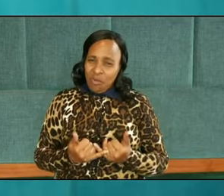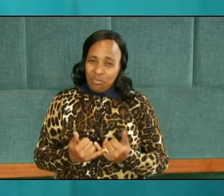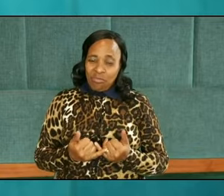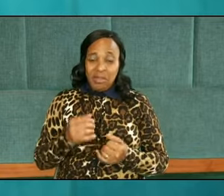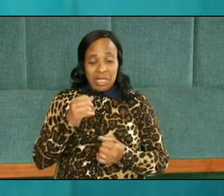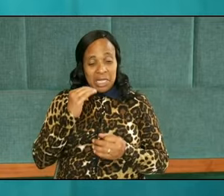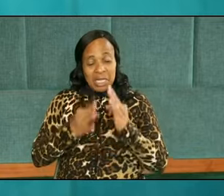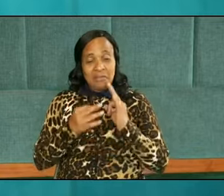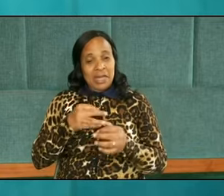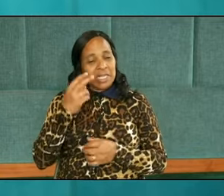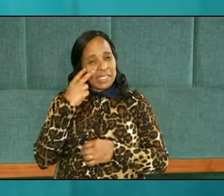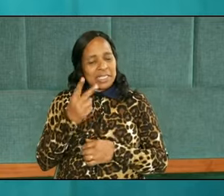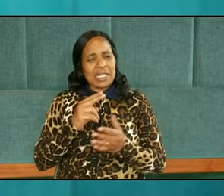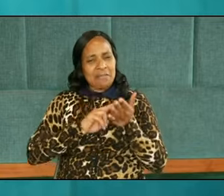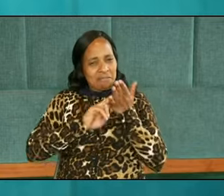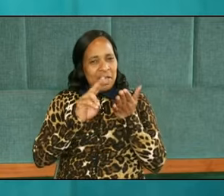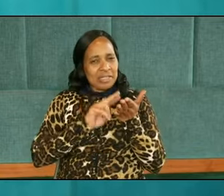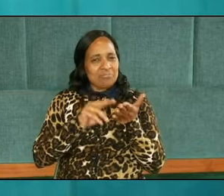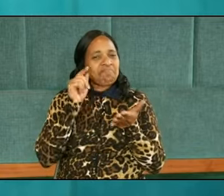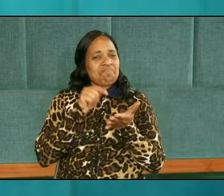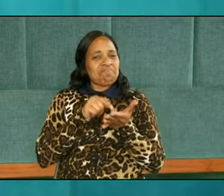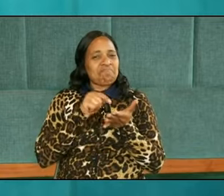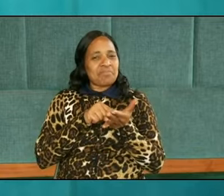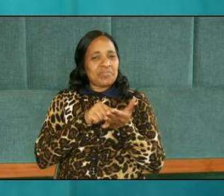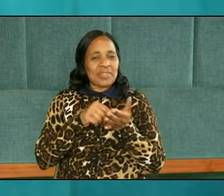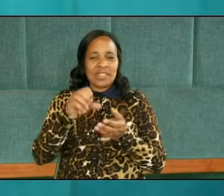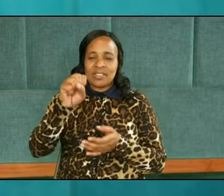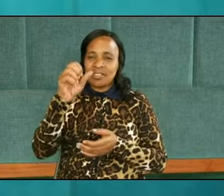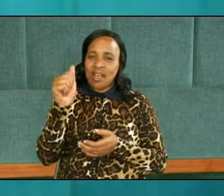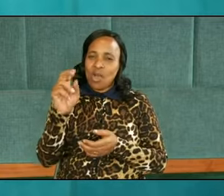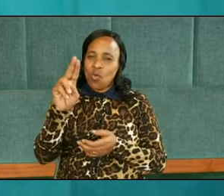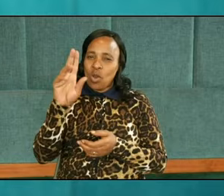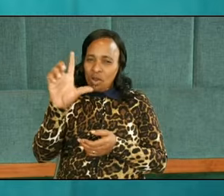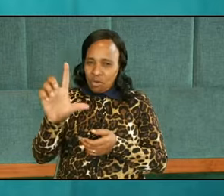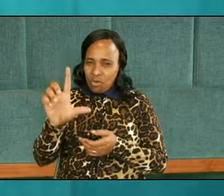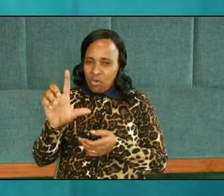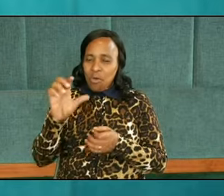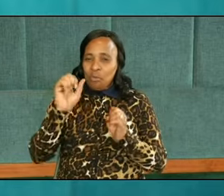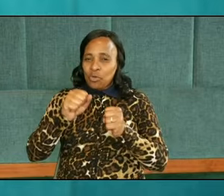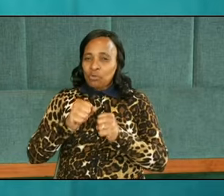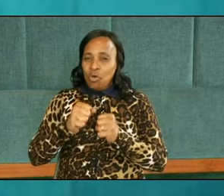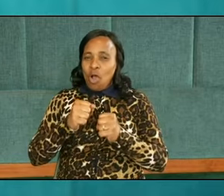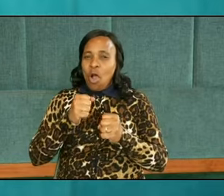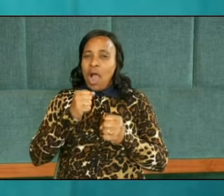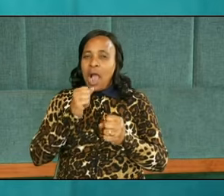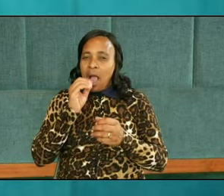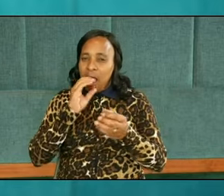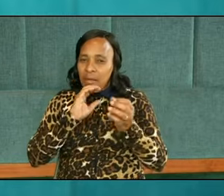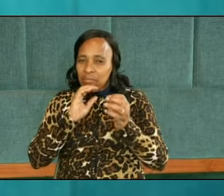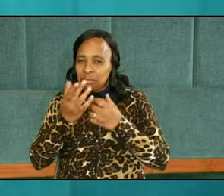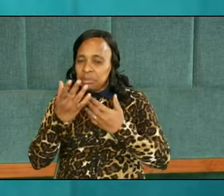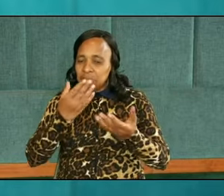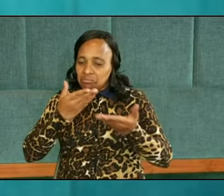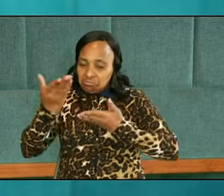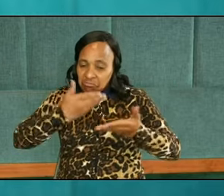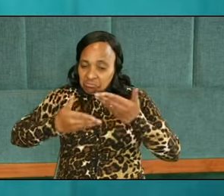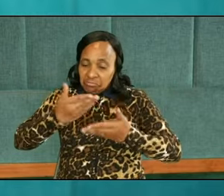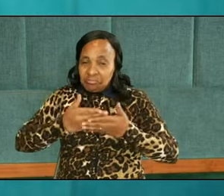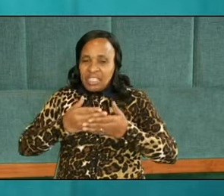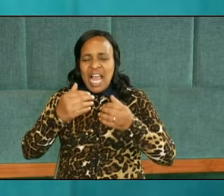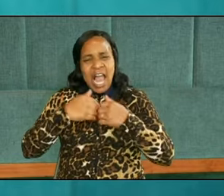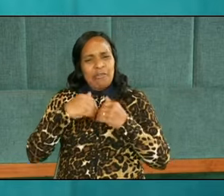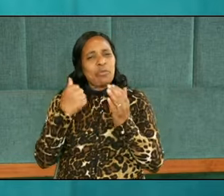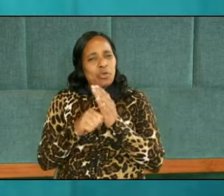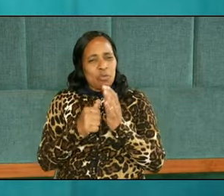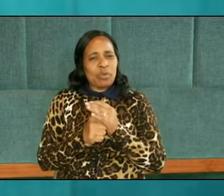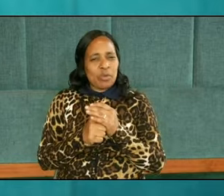if I look at the tests that Saul was subjected to, I can see here that maybe he had an issue